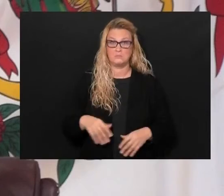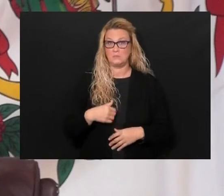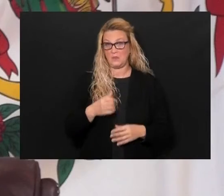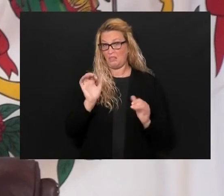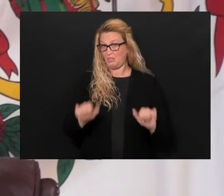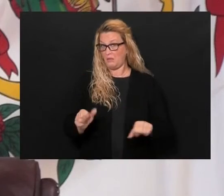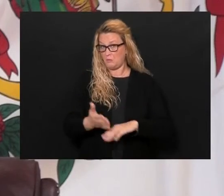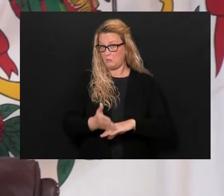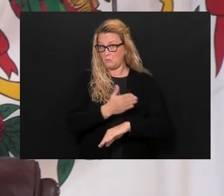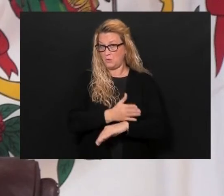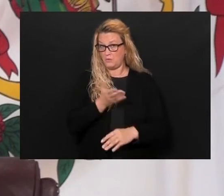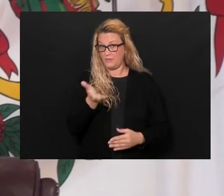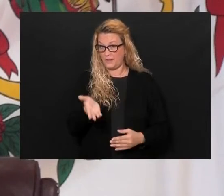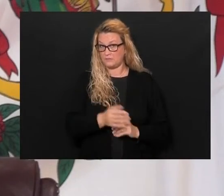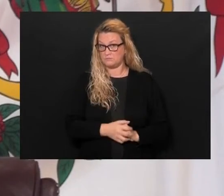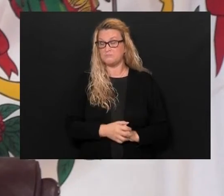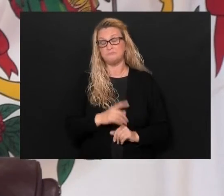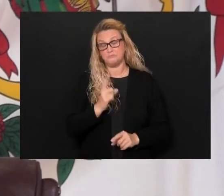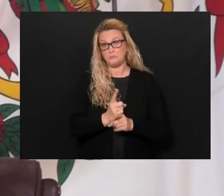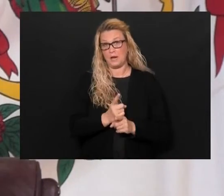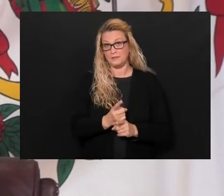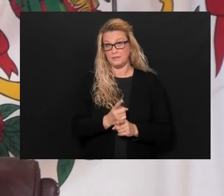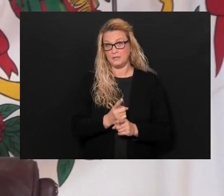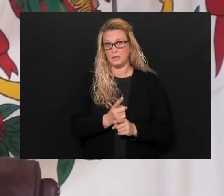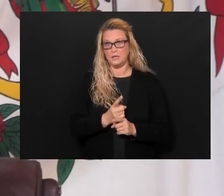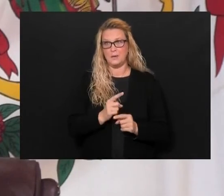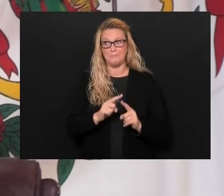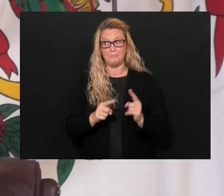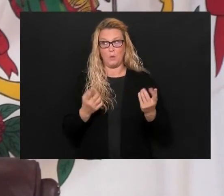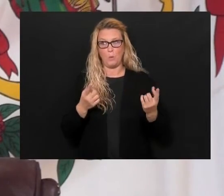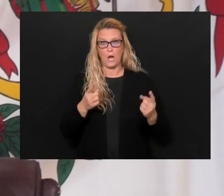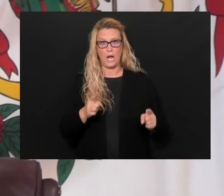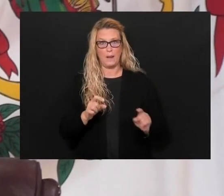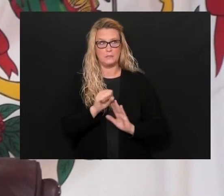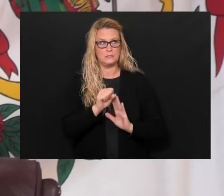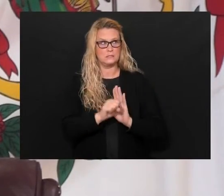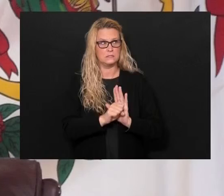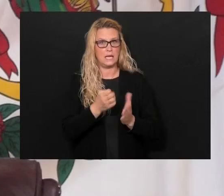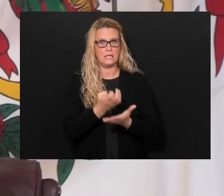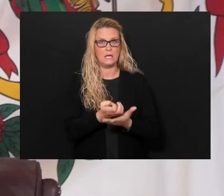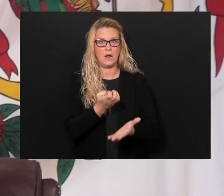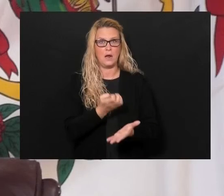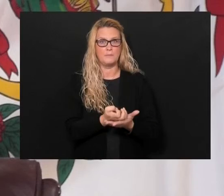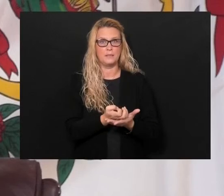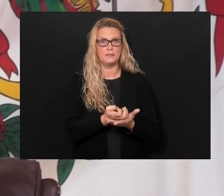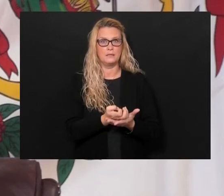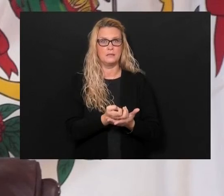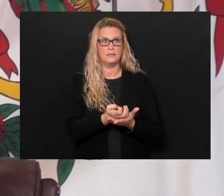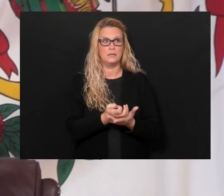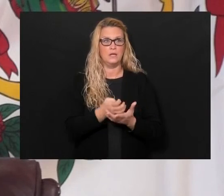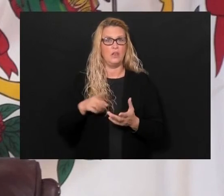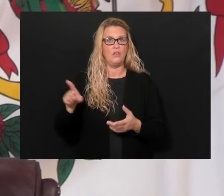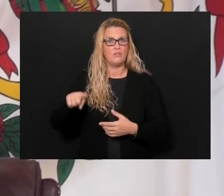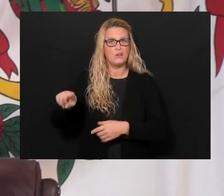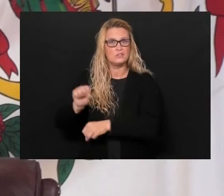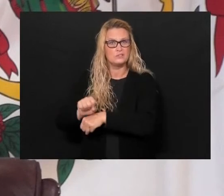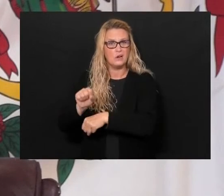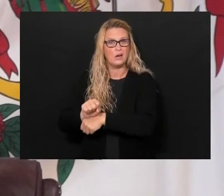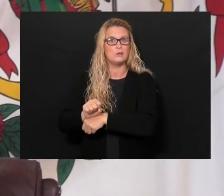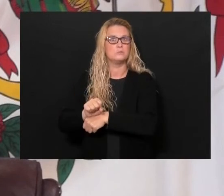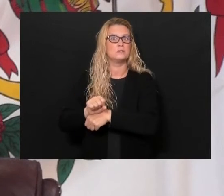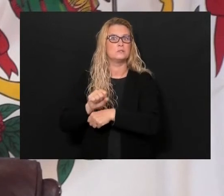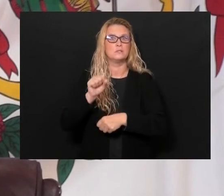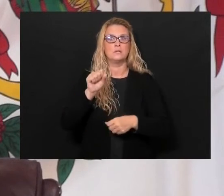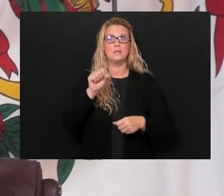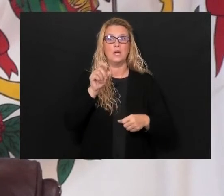better. But what would be the repercussion of that too? We would lose all kinds of people there as well.